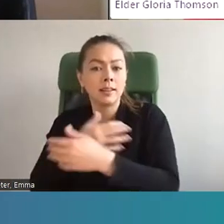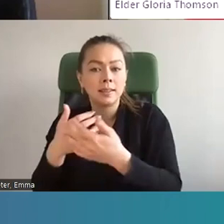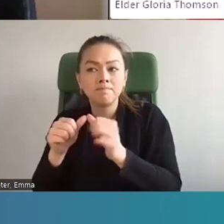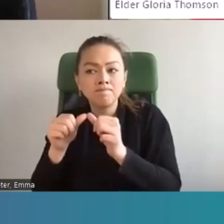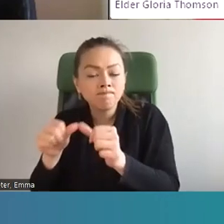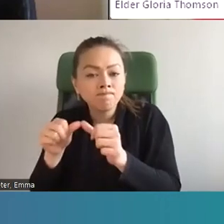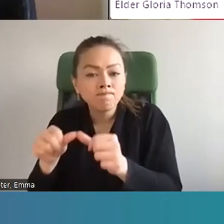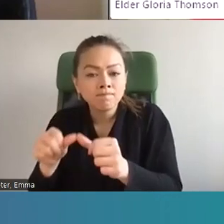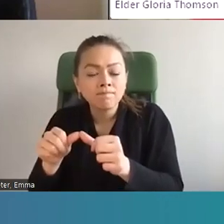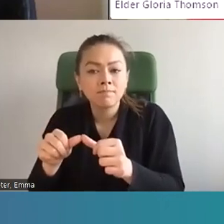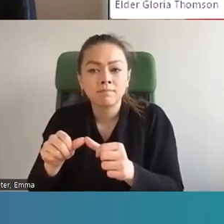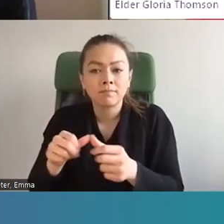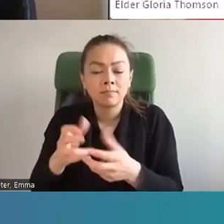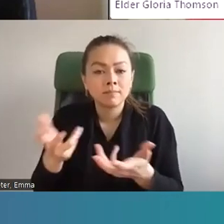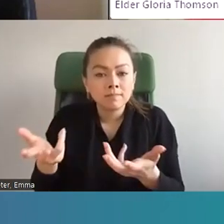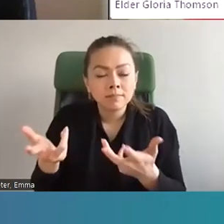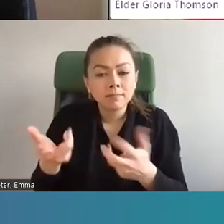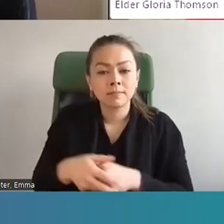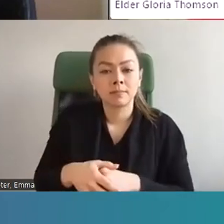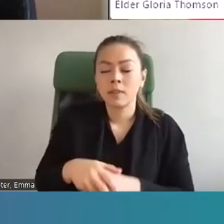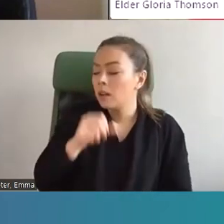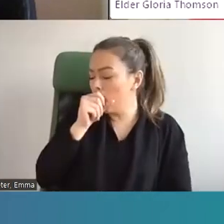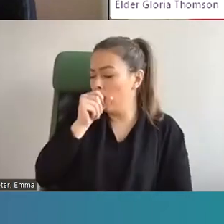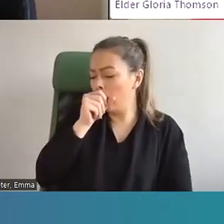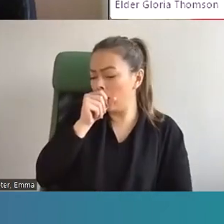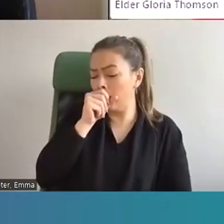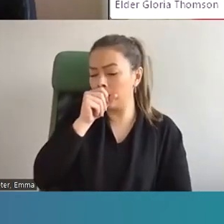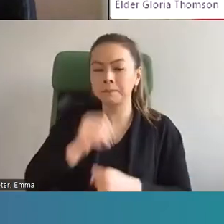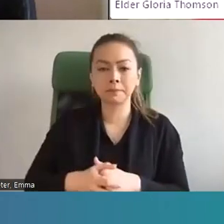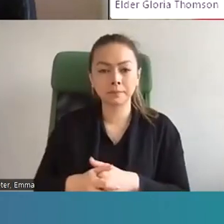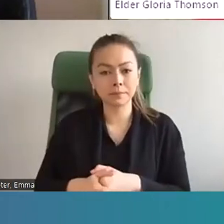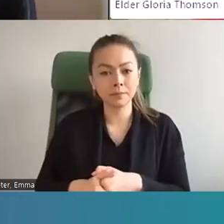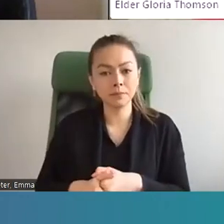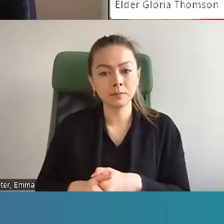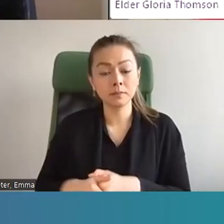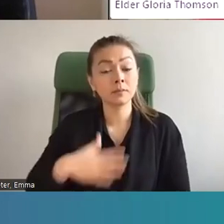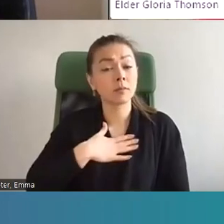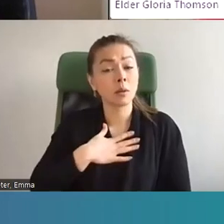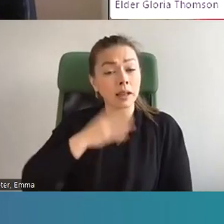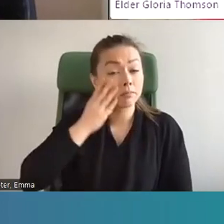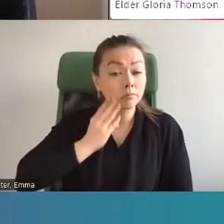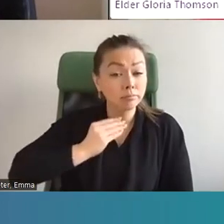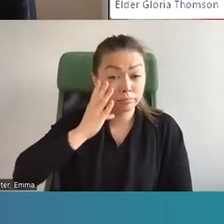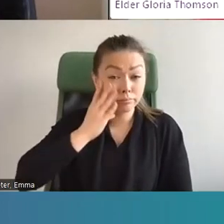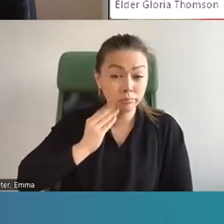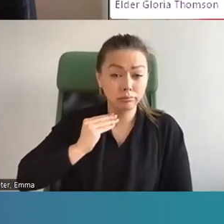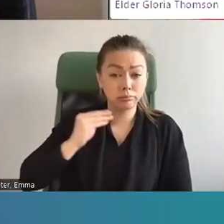I have seen in my experience, and I myself have been